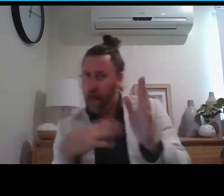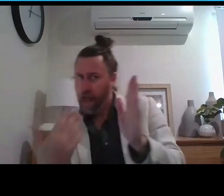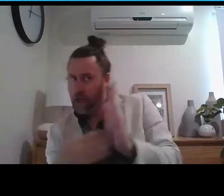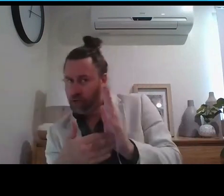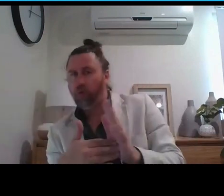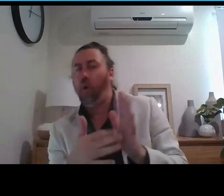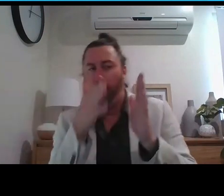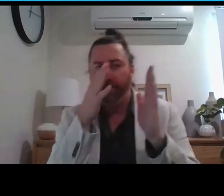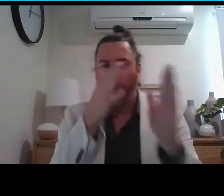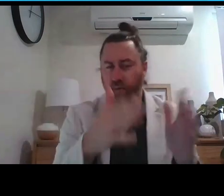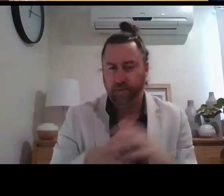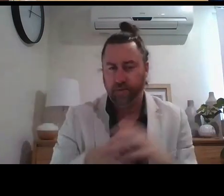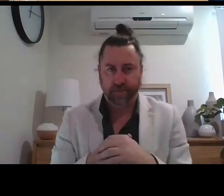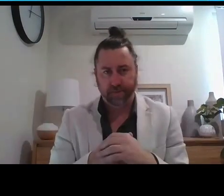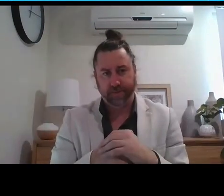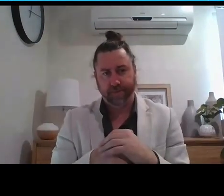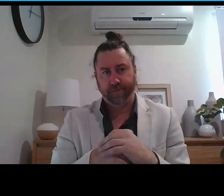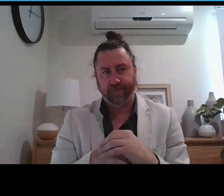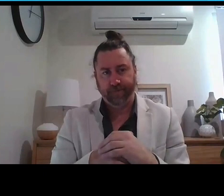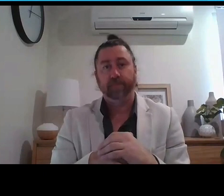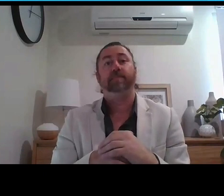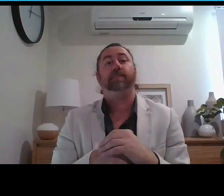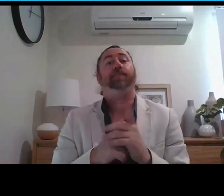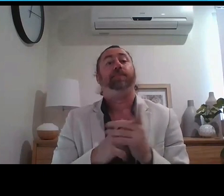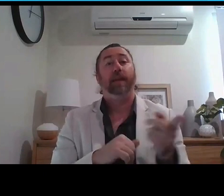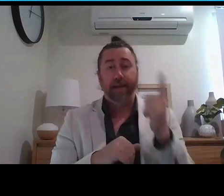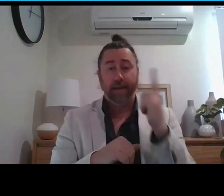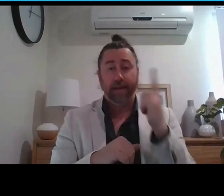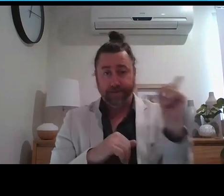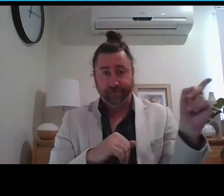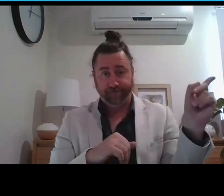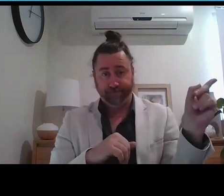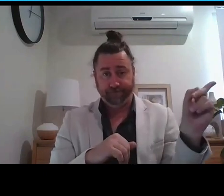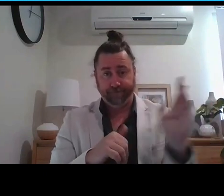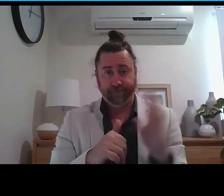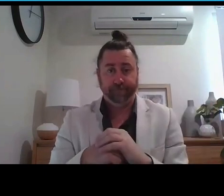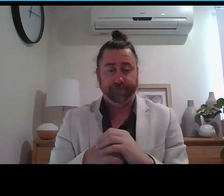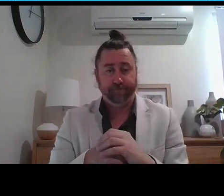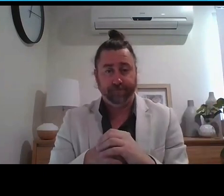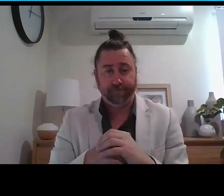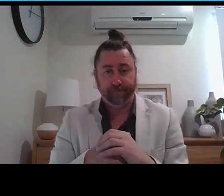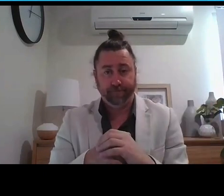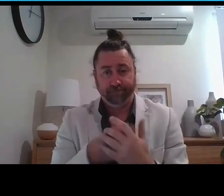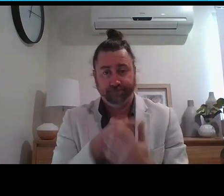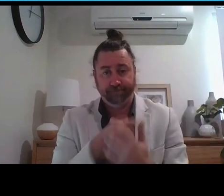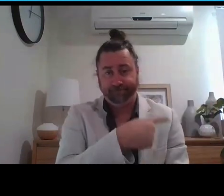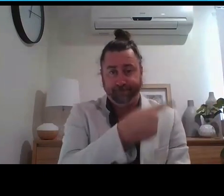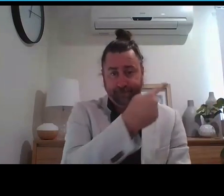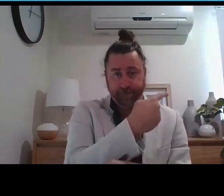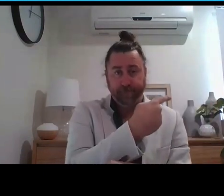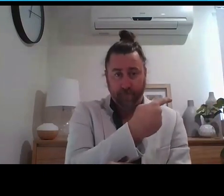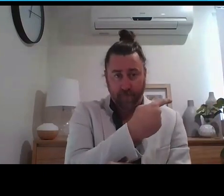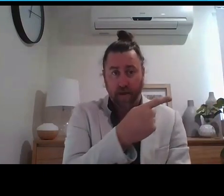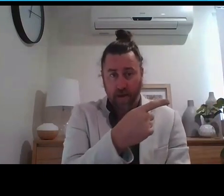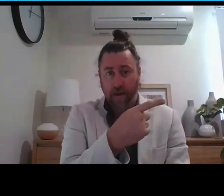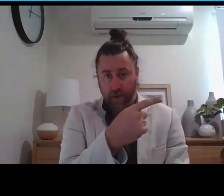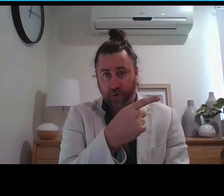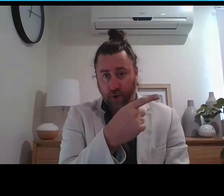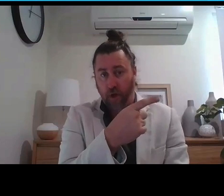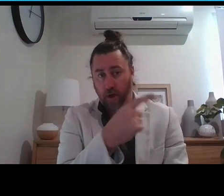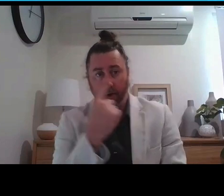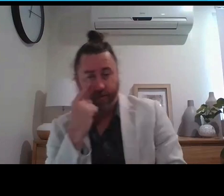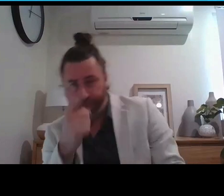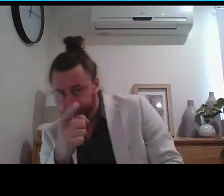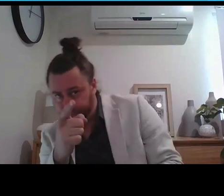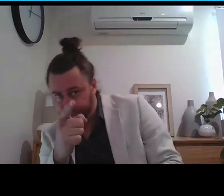Moving to the next slide, you'll see how then the star ratings are applied. So care minutes are converted into the